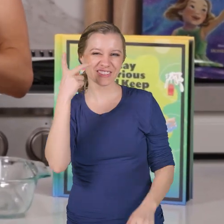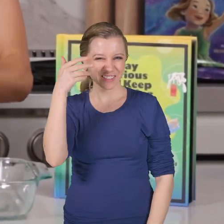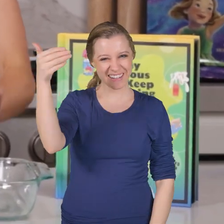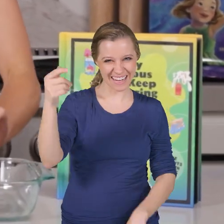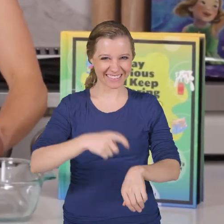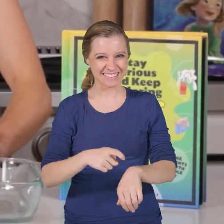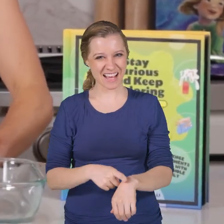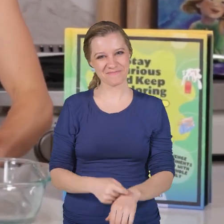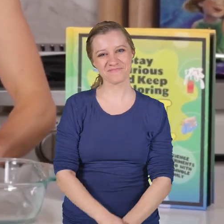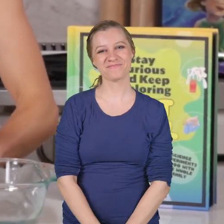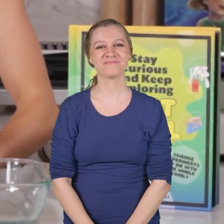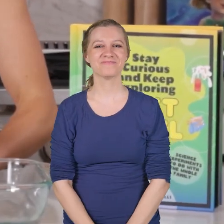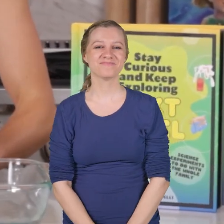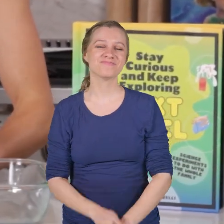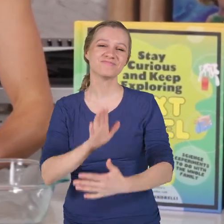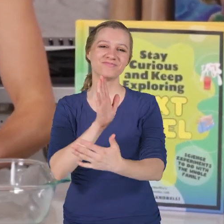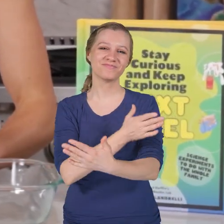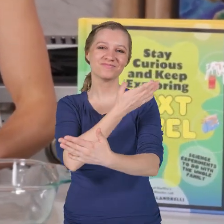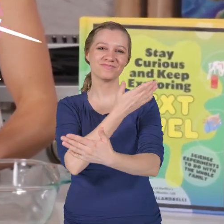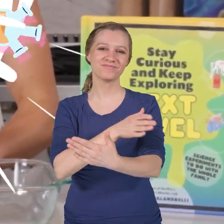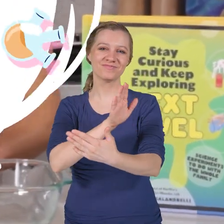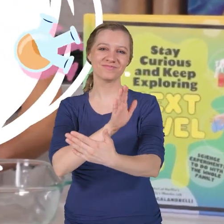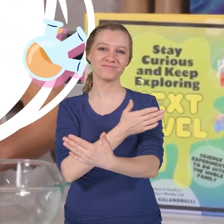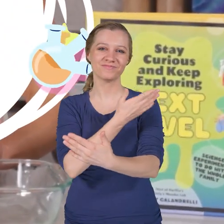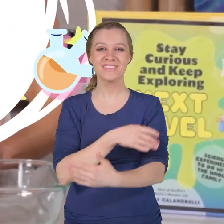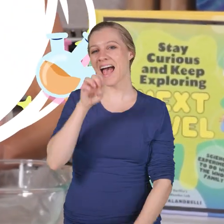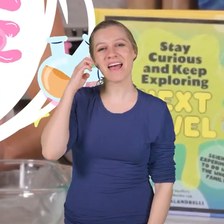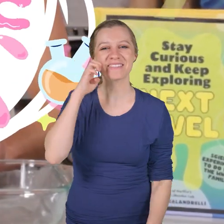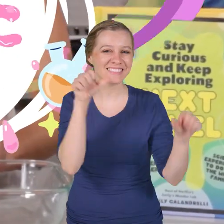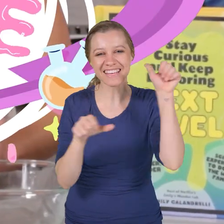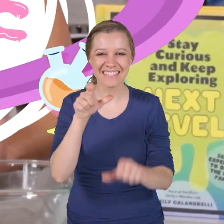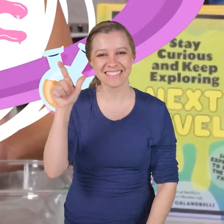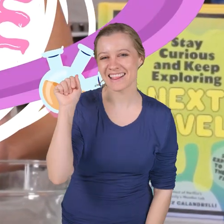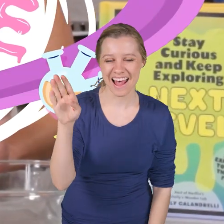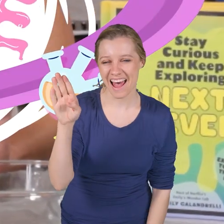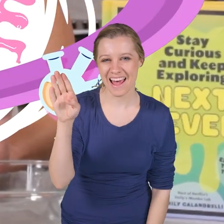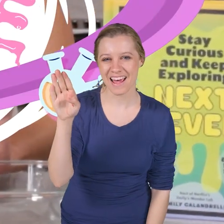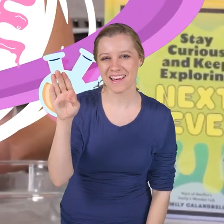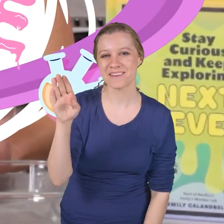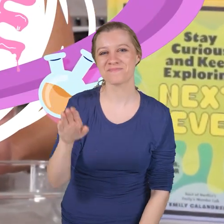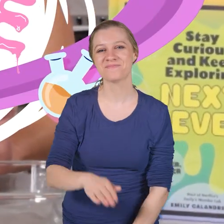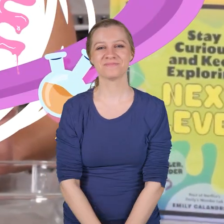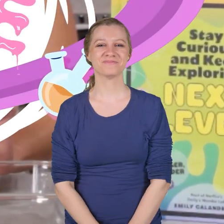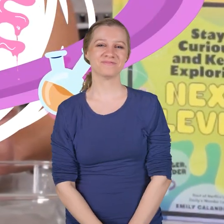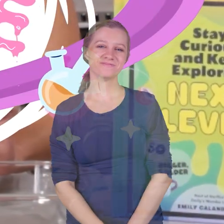see you next time. Emily's Science Lab.